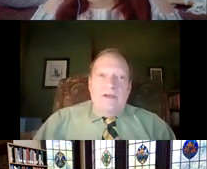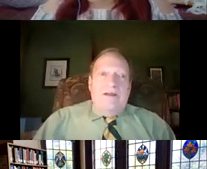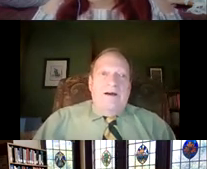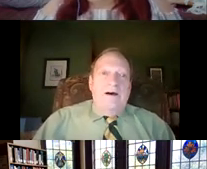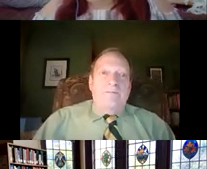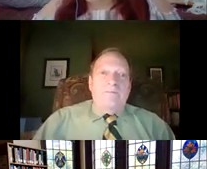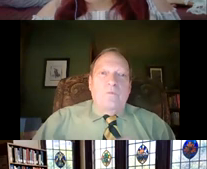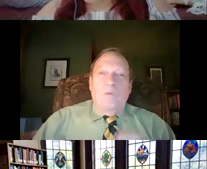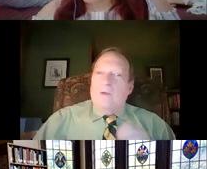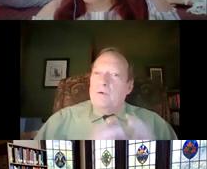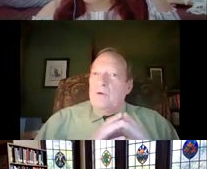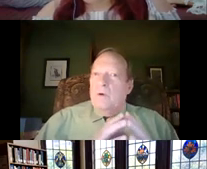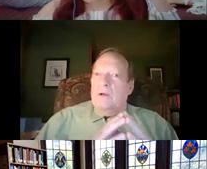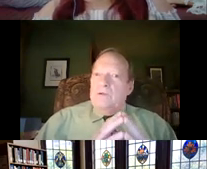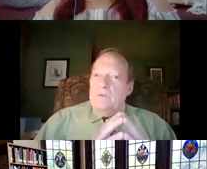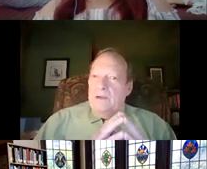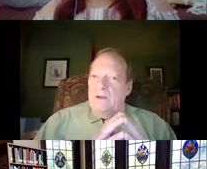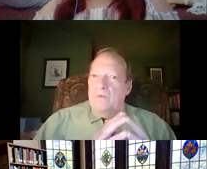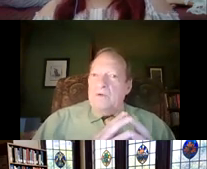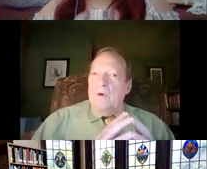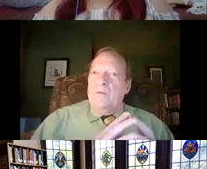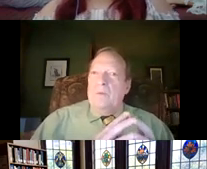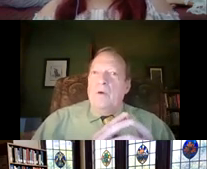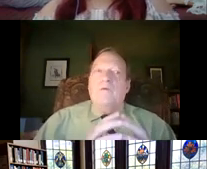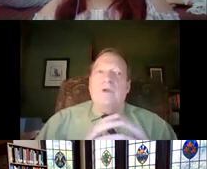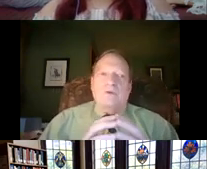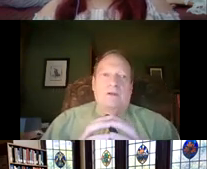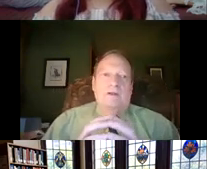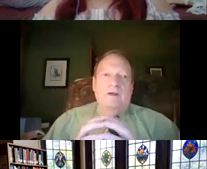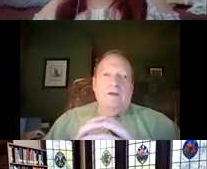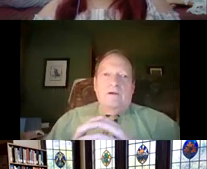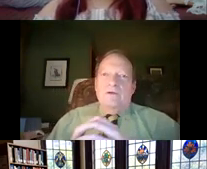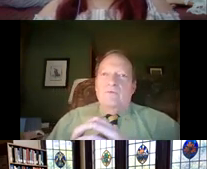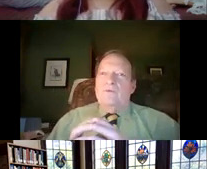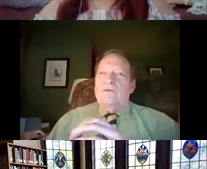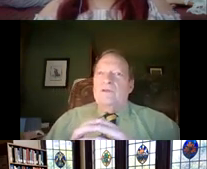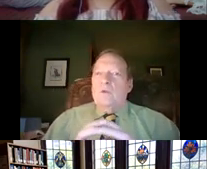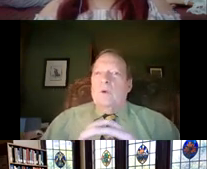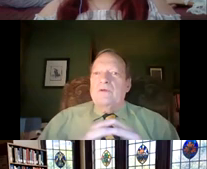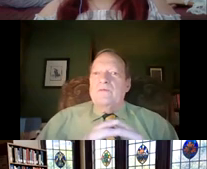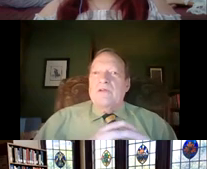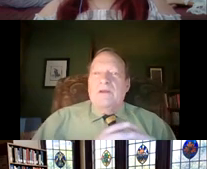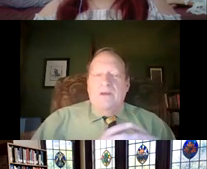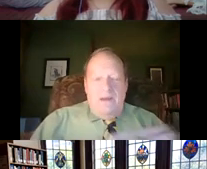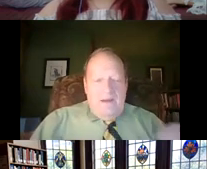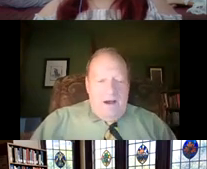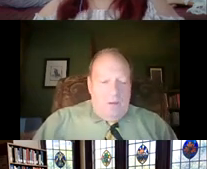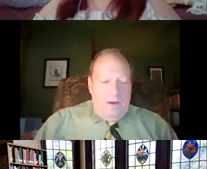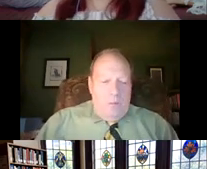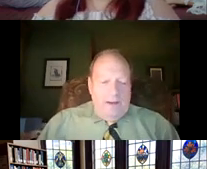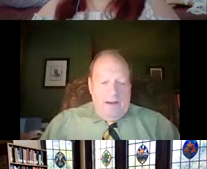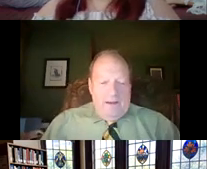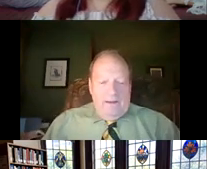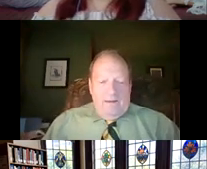churches. Western New York, as you may know, was called the Burned Over District because it was the source of the Second